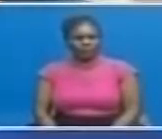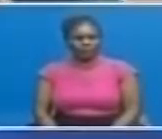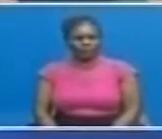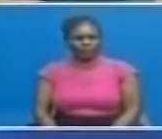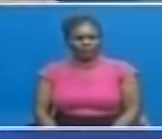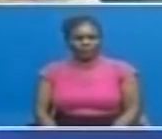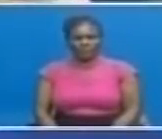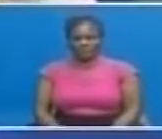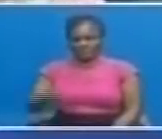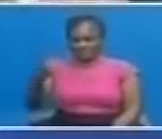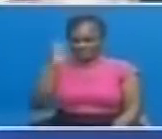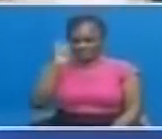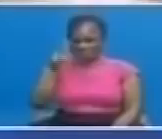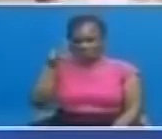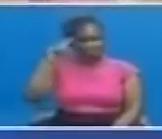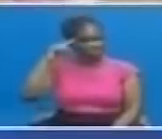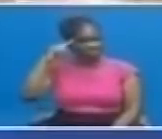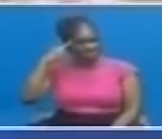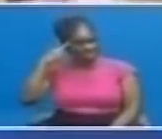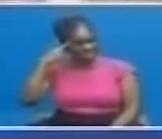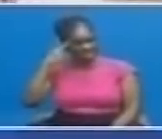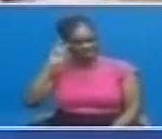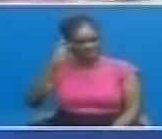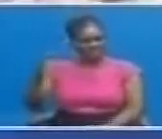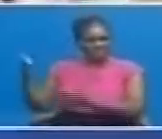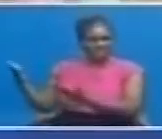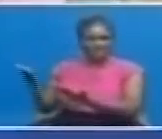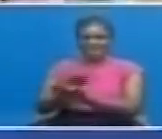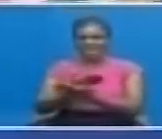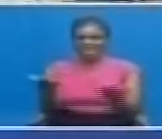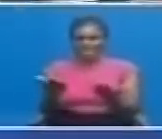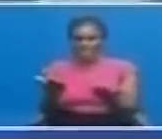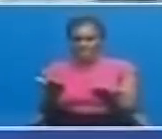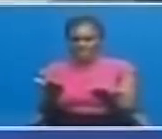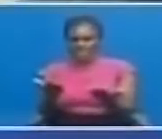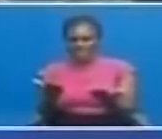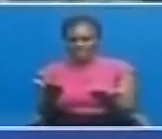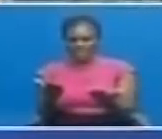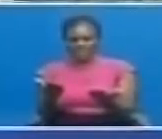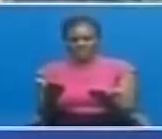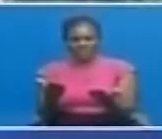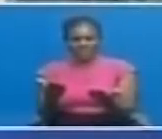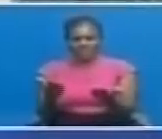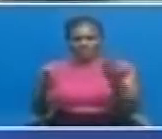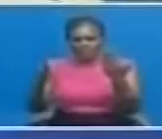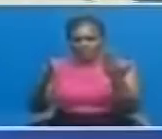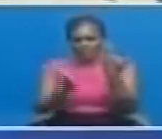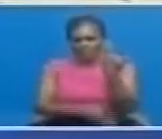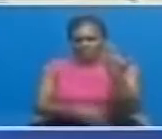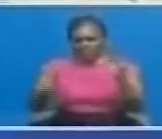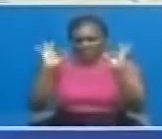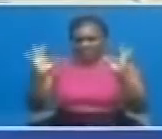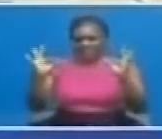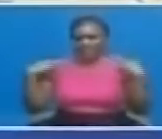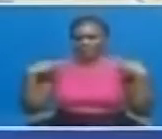At a first sight, you might be tempted to look out for any demeanor depicting abnormalities on these